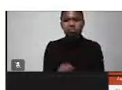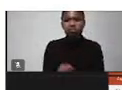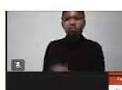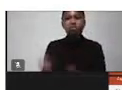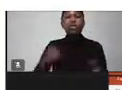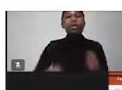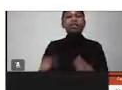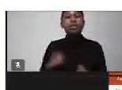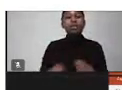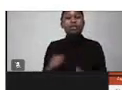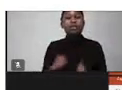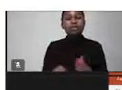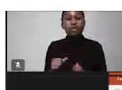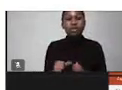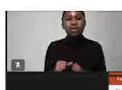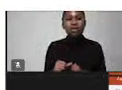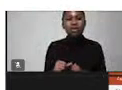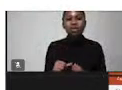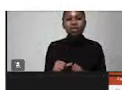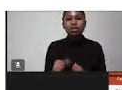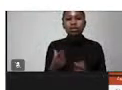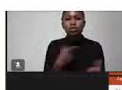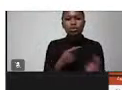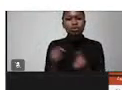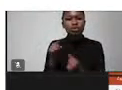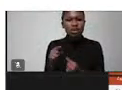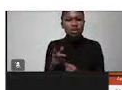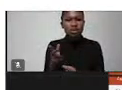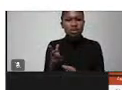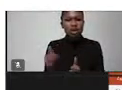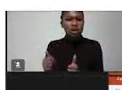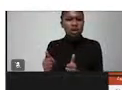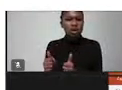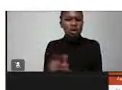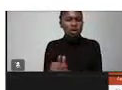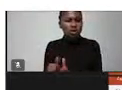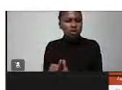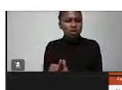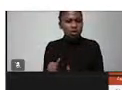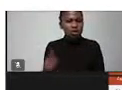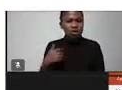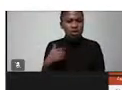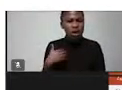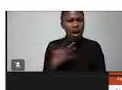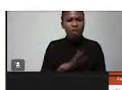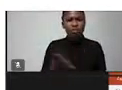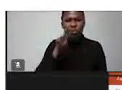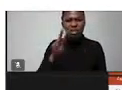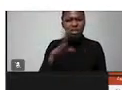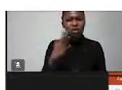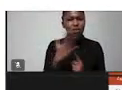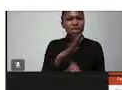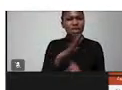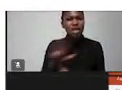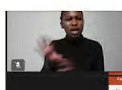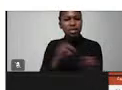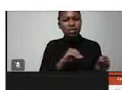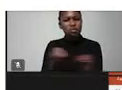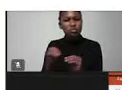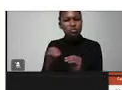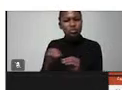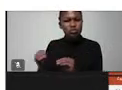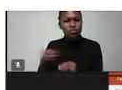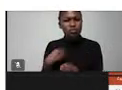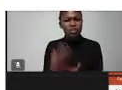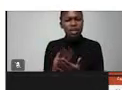to touch lightly in terms of this. So, Elsa? Yes. Quick, I'm not seeing your slides moving. I'm seeing you not in presentation